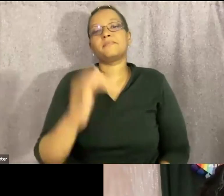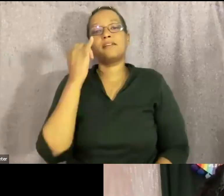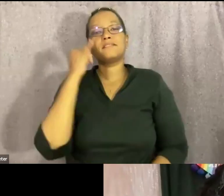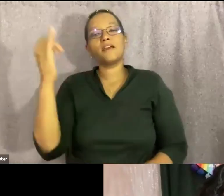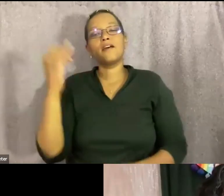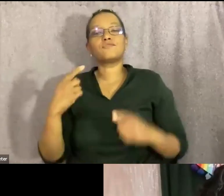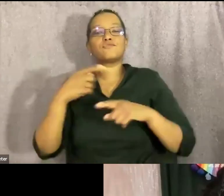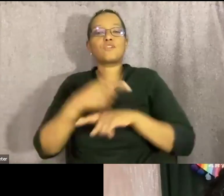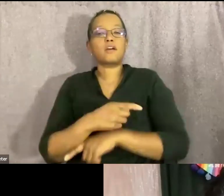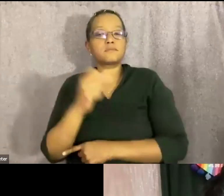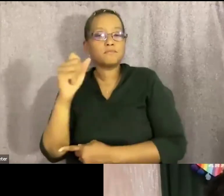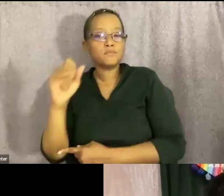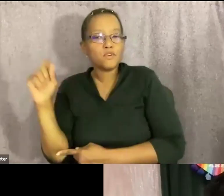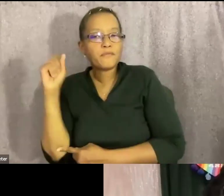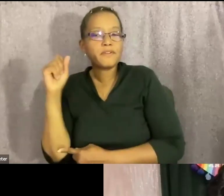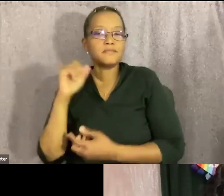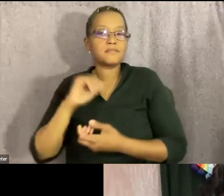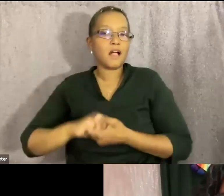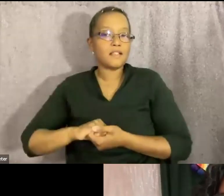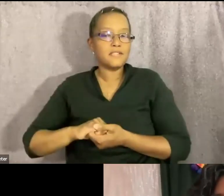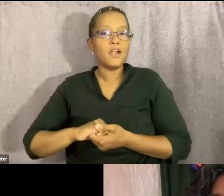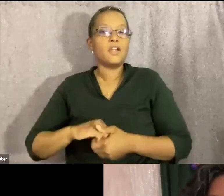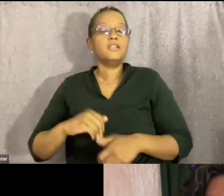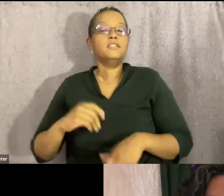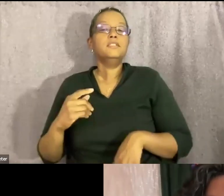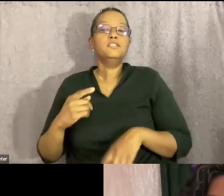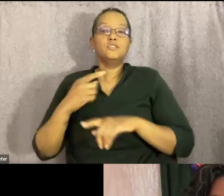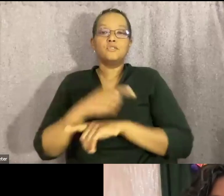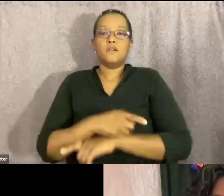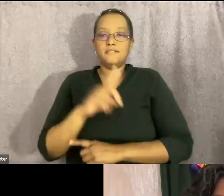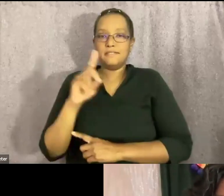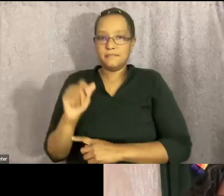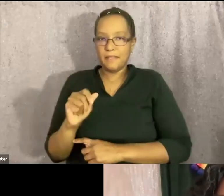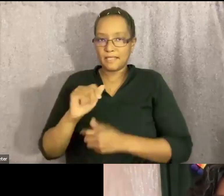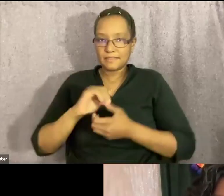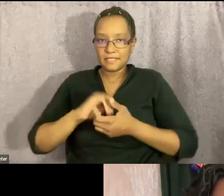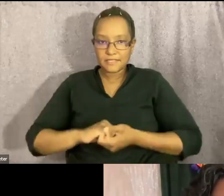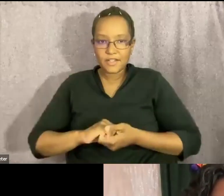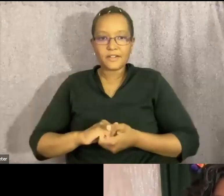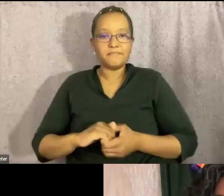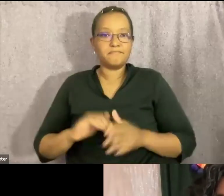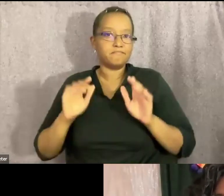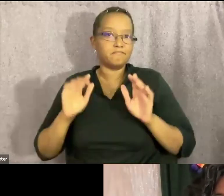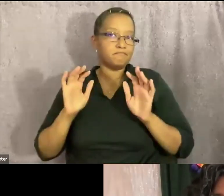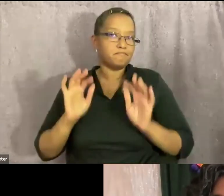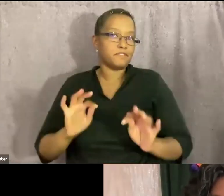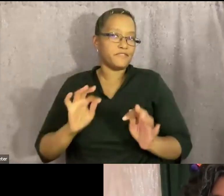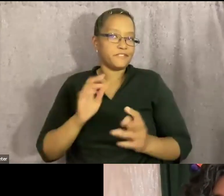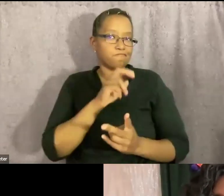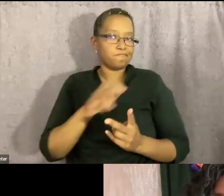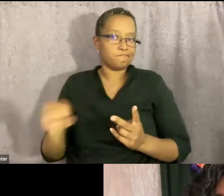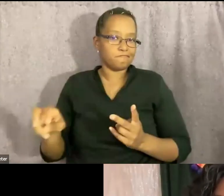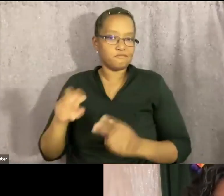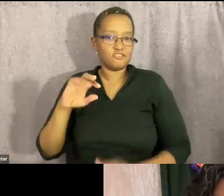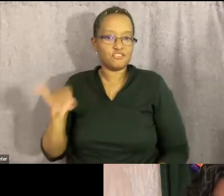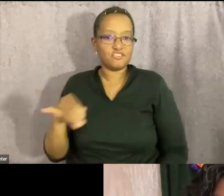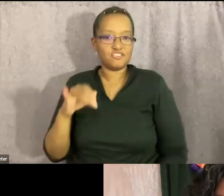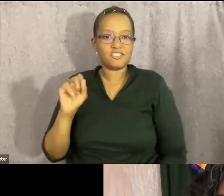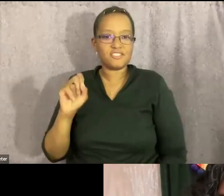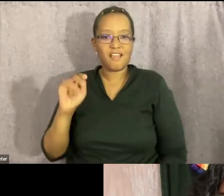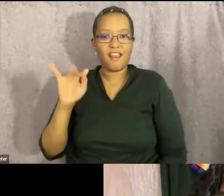I think that trying to build community with other people, just because we're both disabled or we're all disabled, doesn't